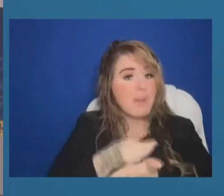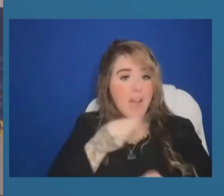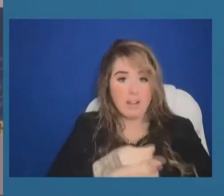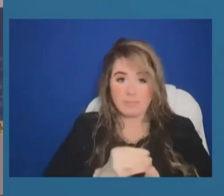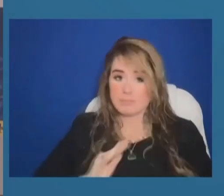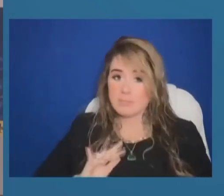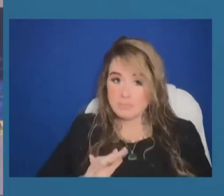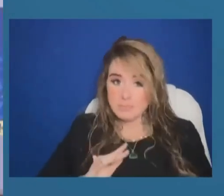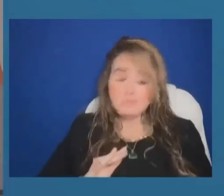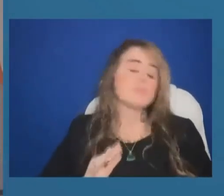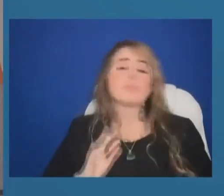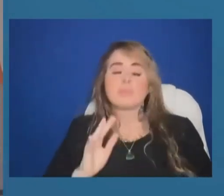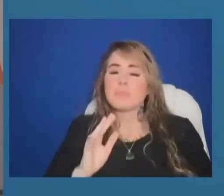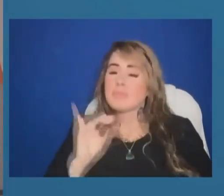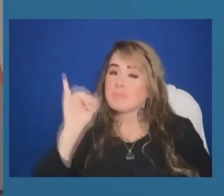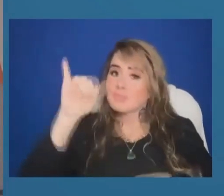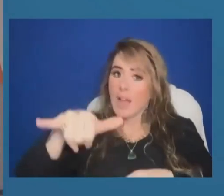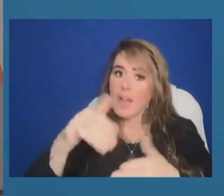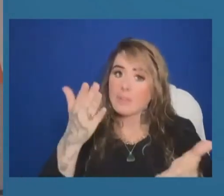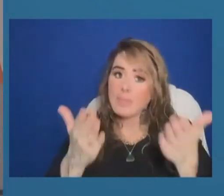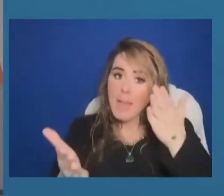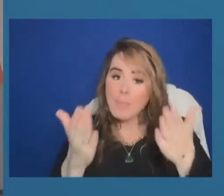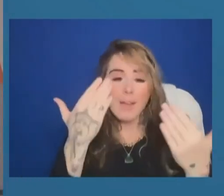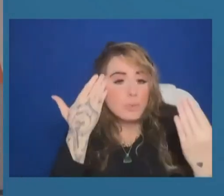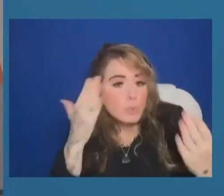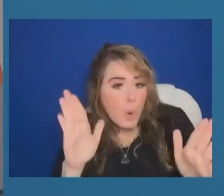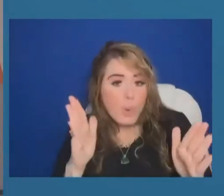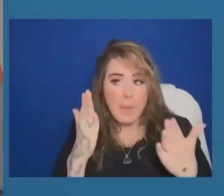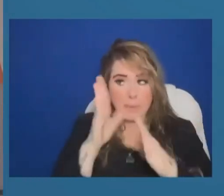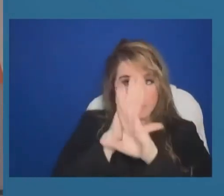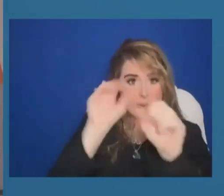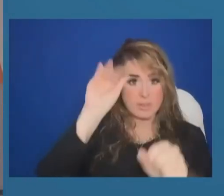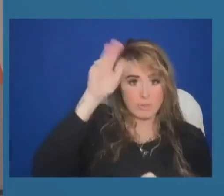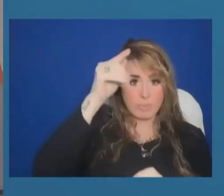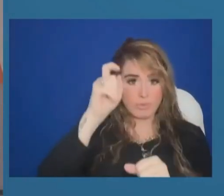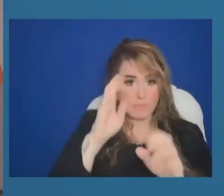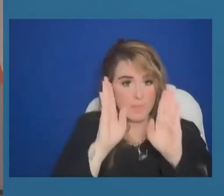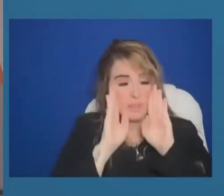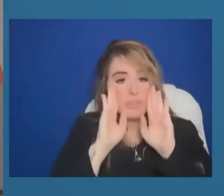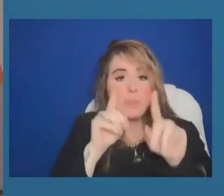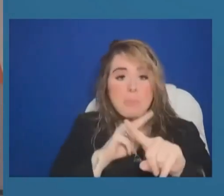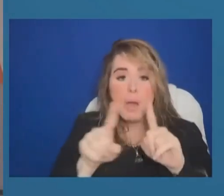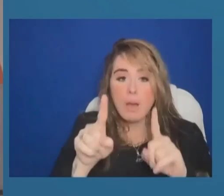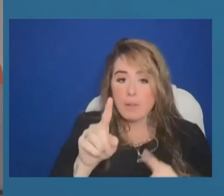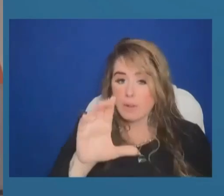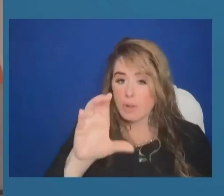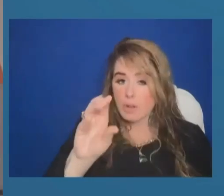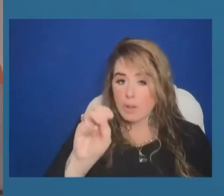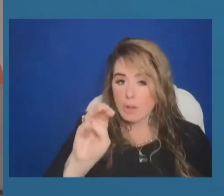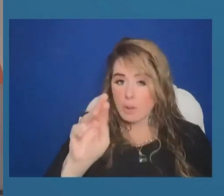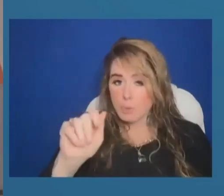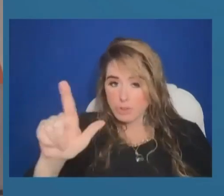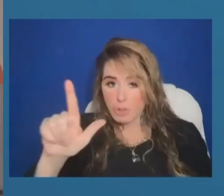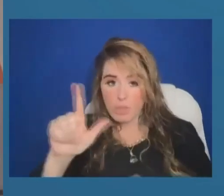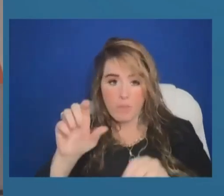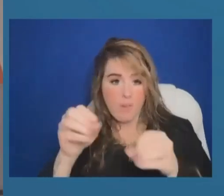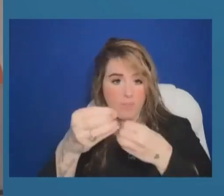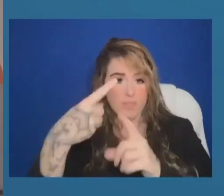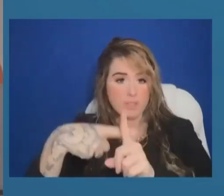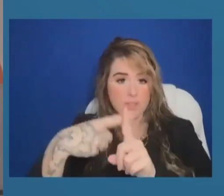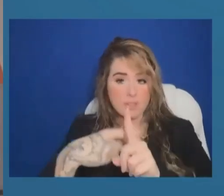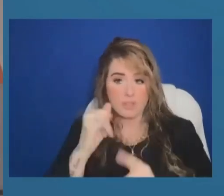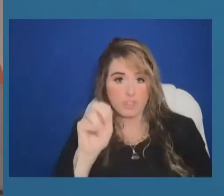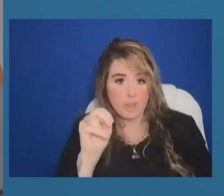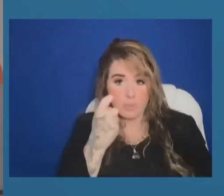small fact that might, I don't know, interest President Trump, commercial office leasing in the month of January of